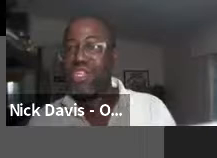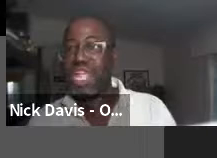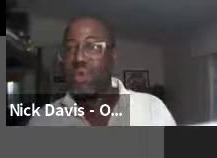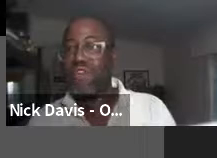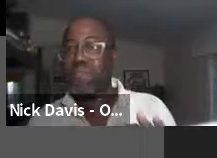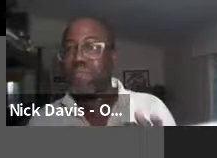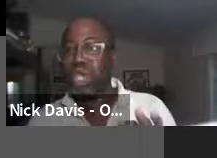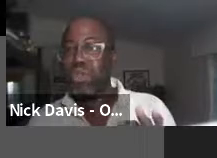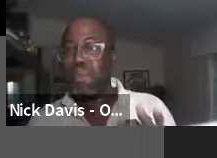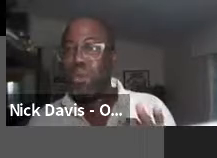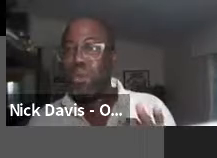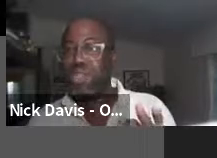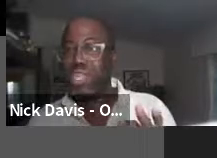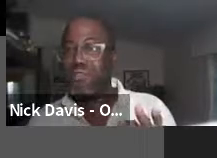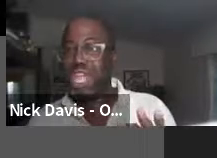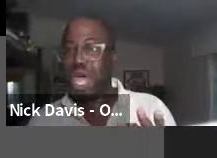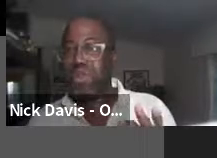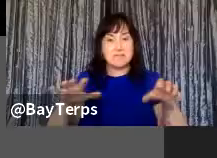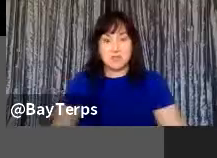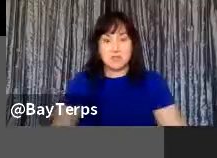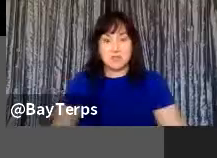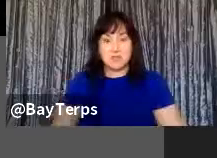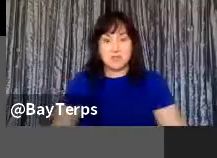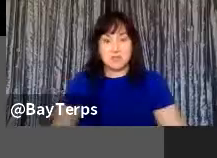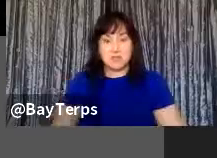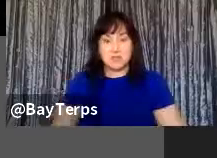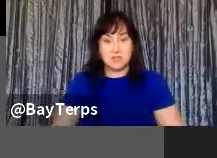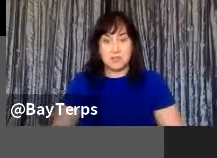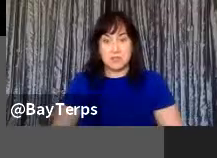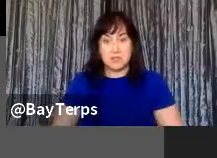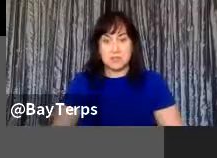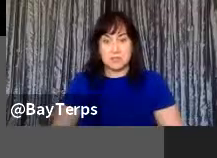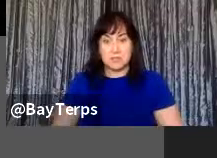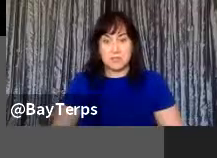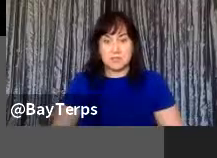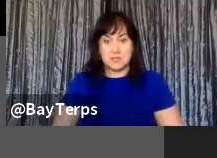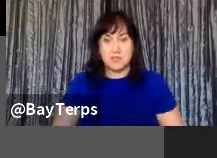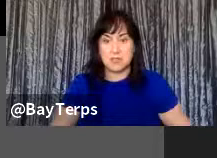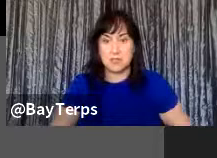This feels like one of those Bueller moments. It feels like a Bueller moment. Bueller?